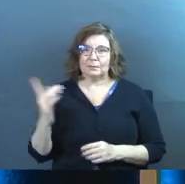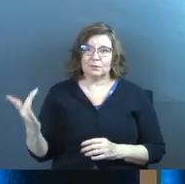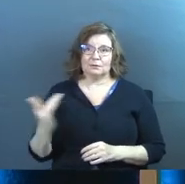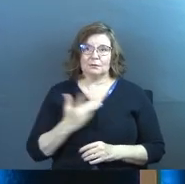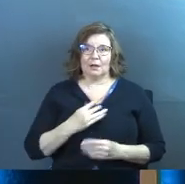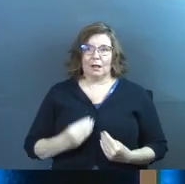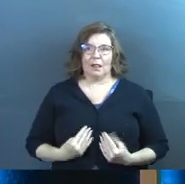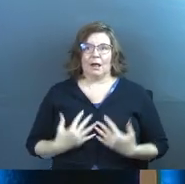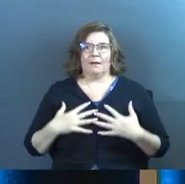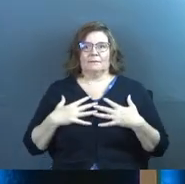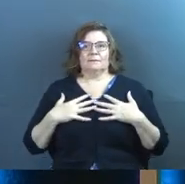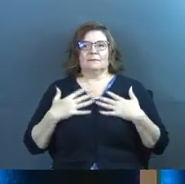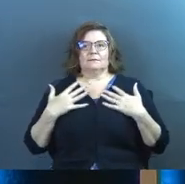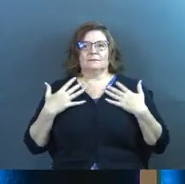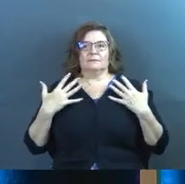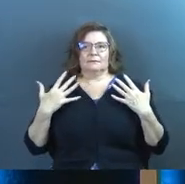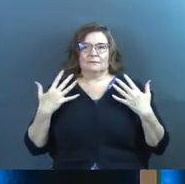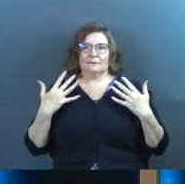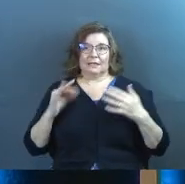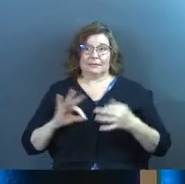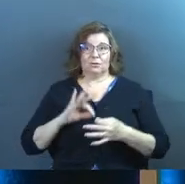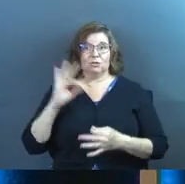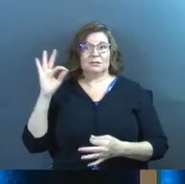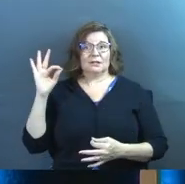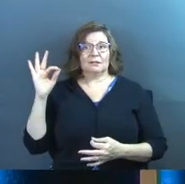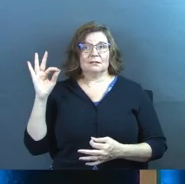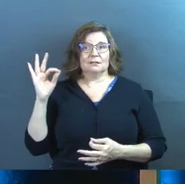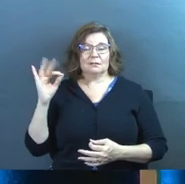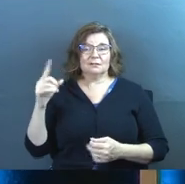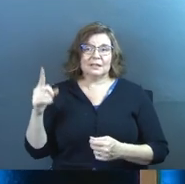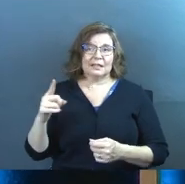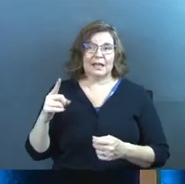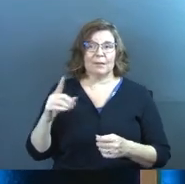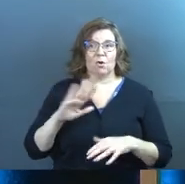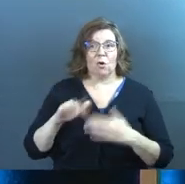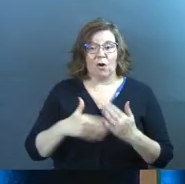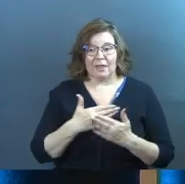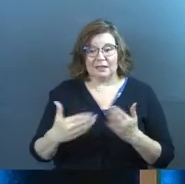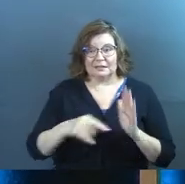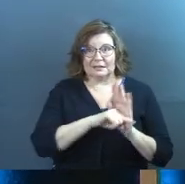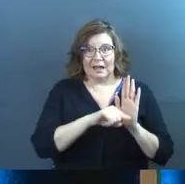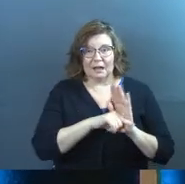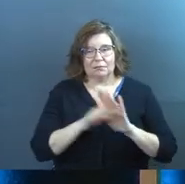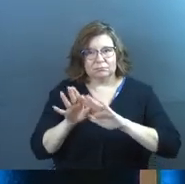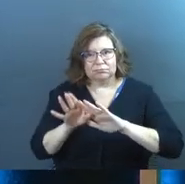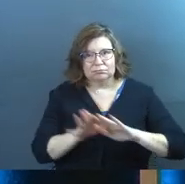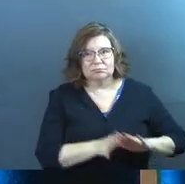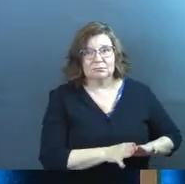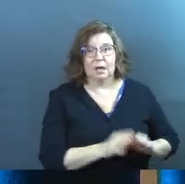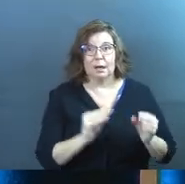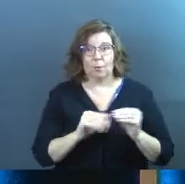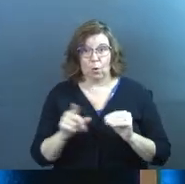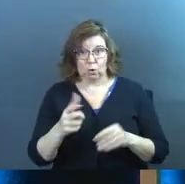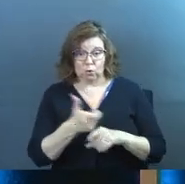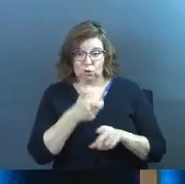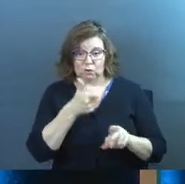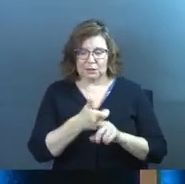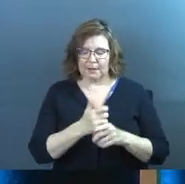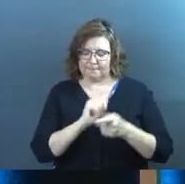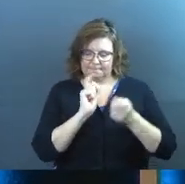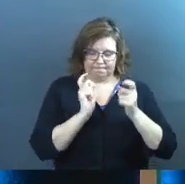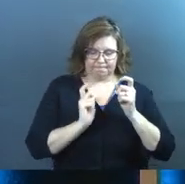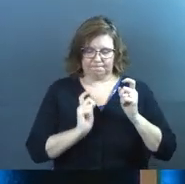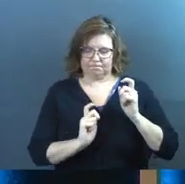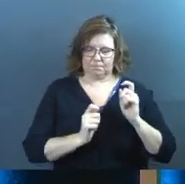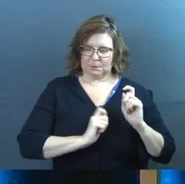alive. Amen. Spiritually. He came to drive all that stuff out. That's why more than you getting your moral